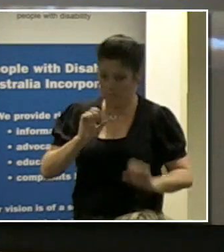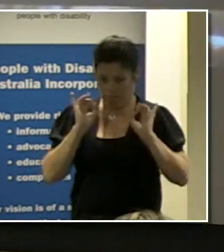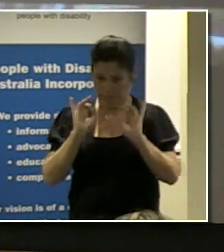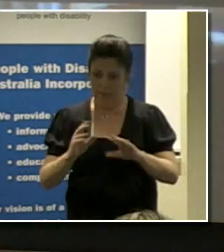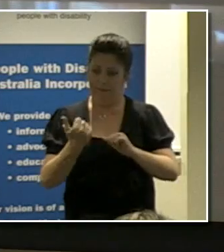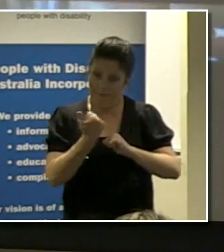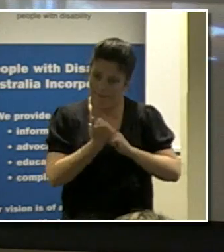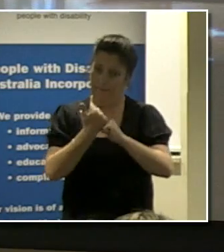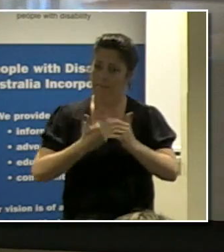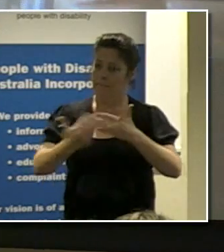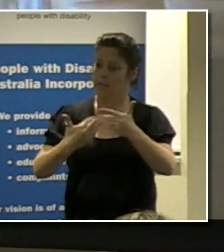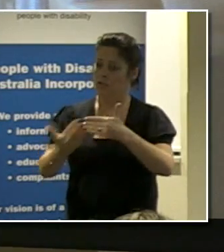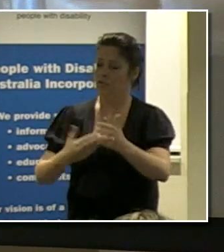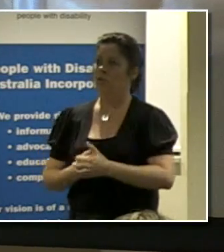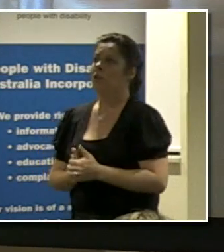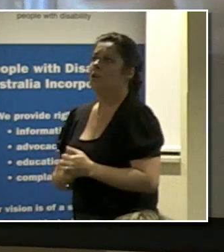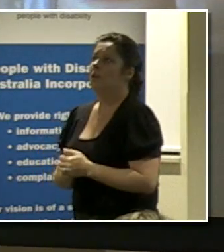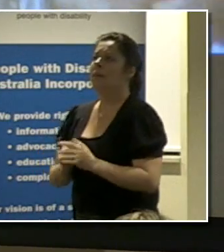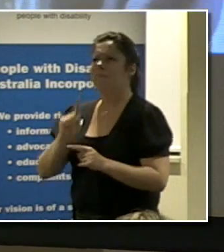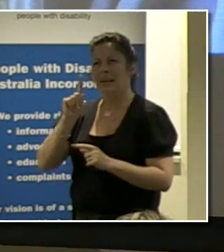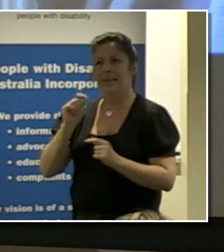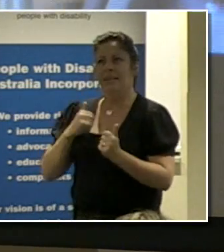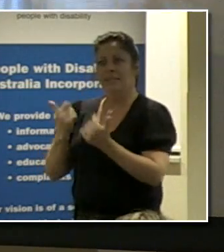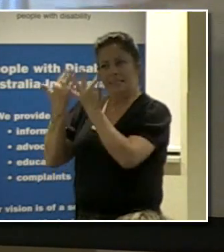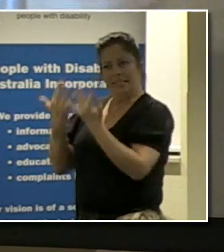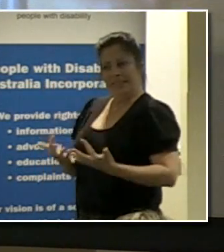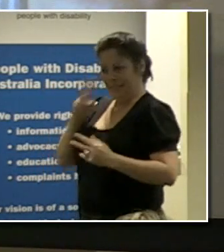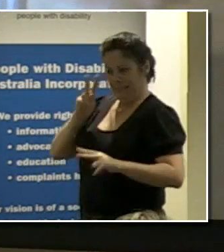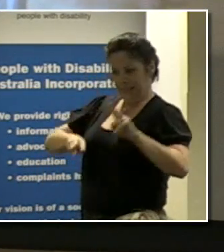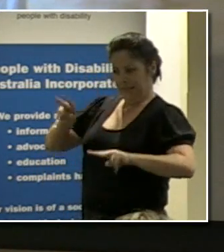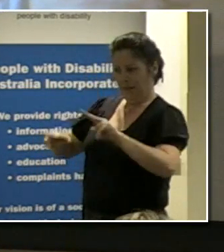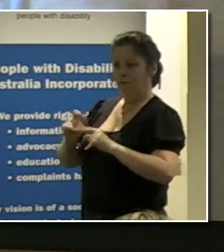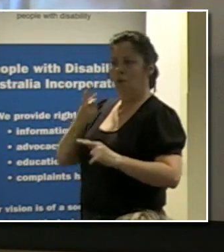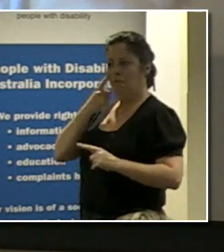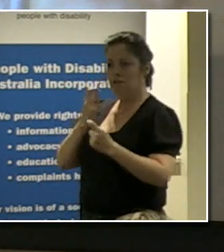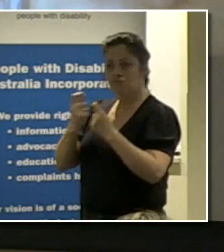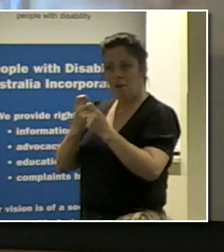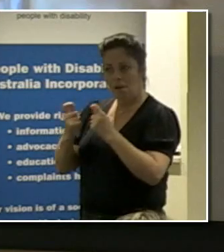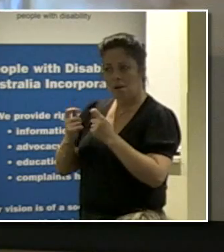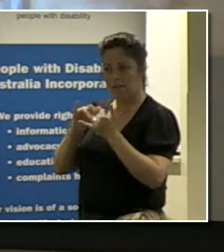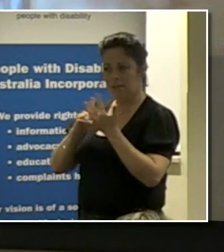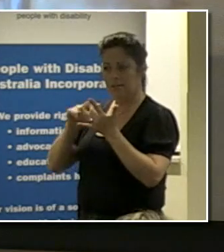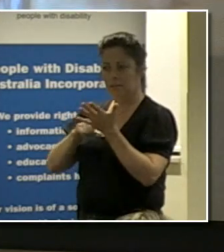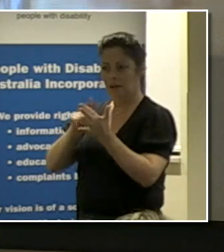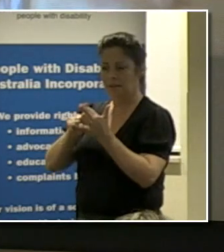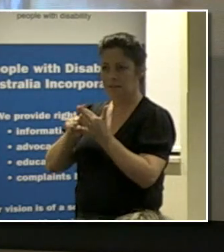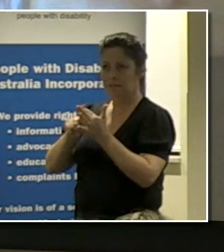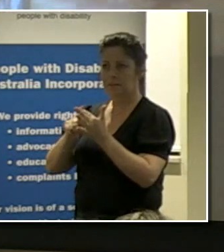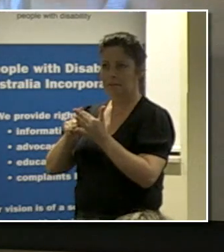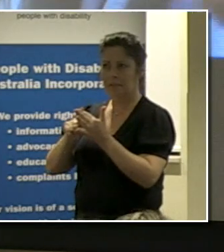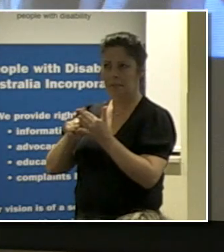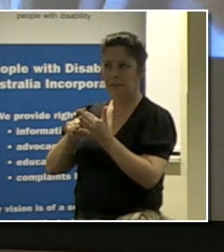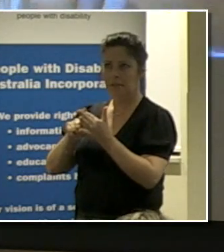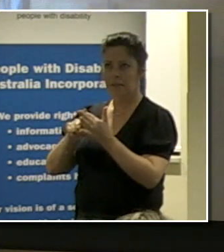The statistics, I think, at the moment belie the reality of that happening. In